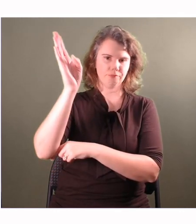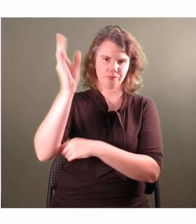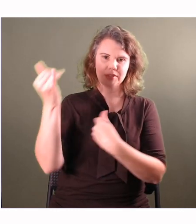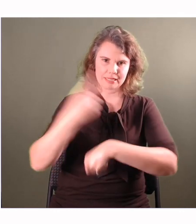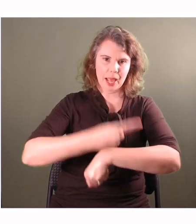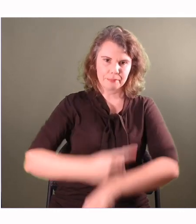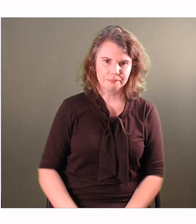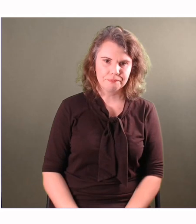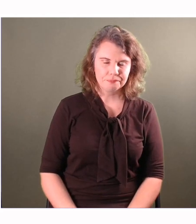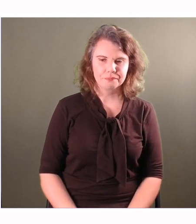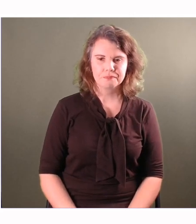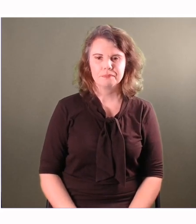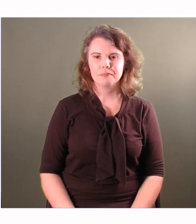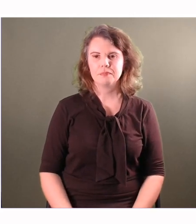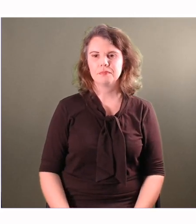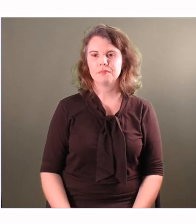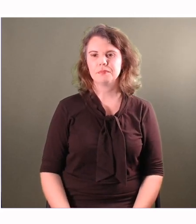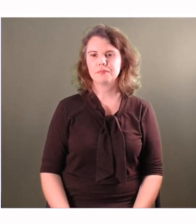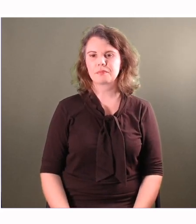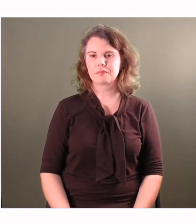ways.